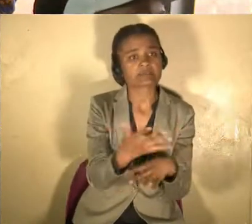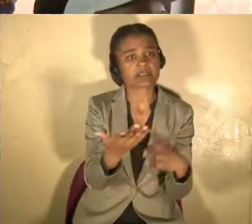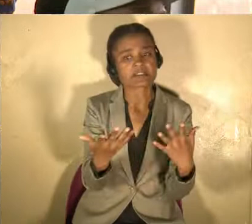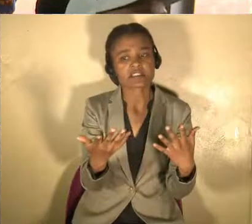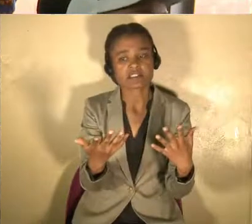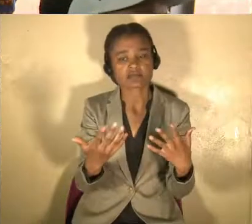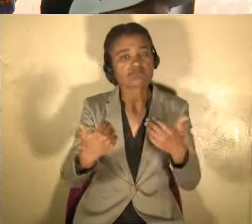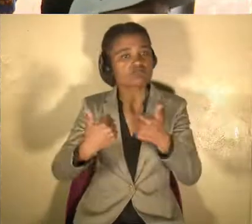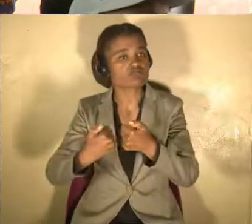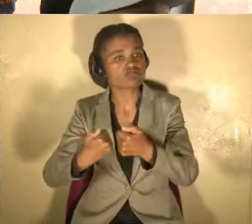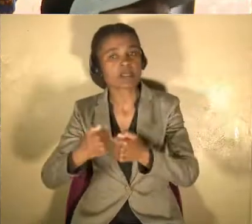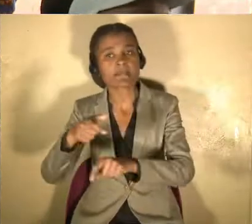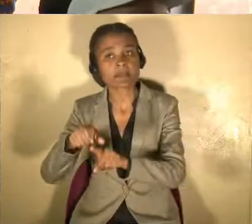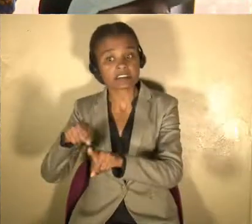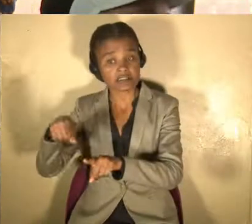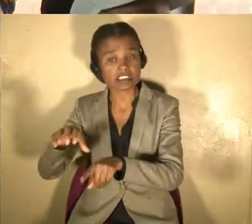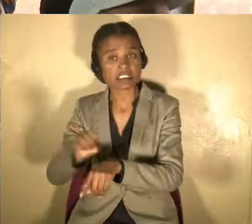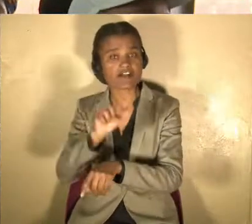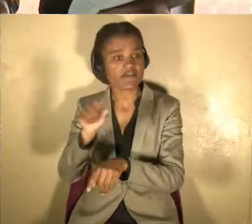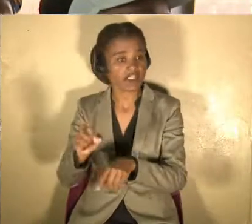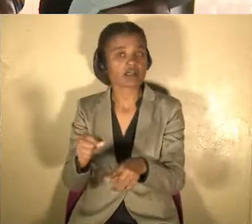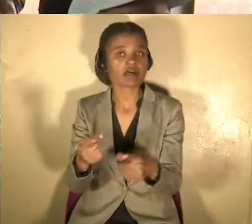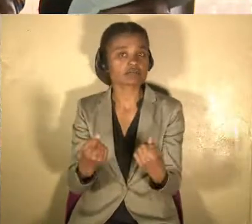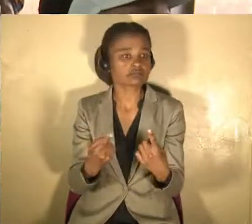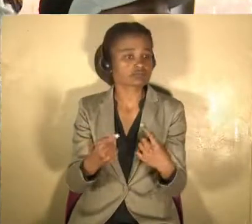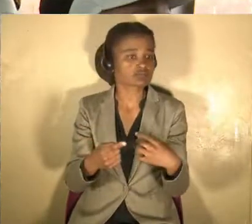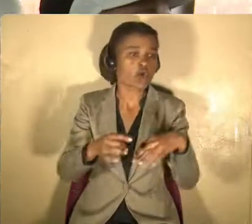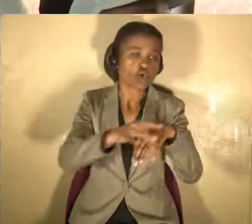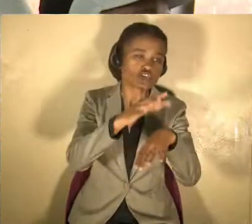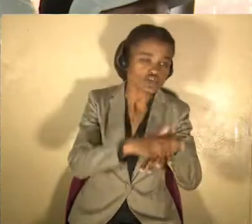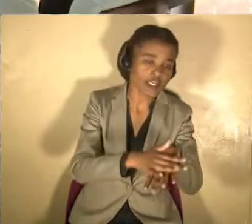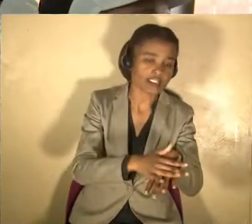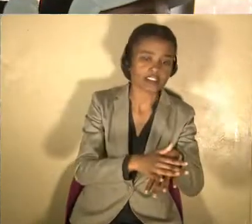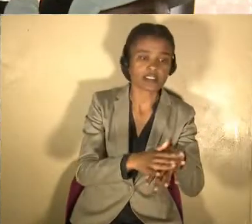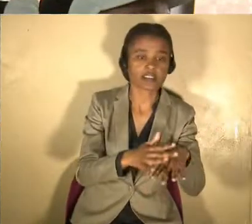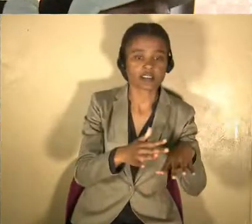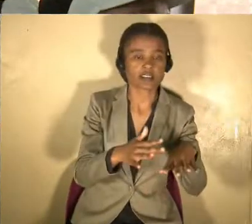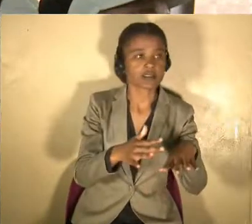ya gore bana ba ska tseba mo ba tswang teng,